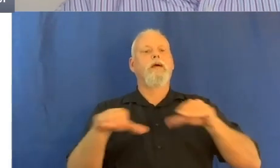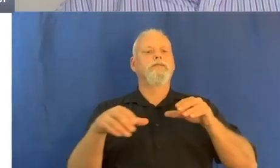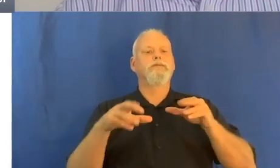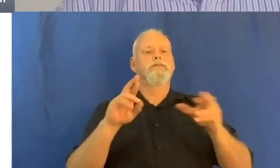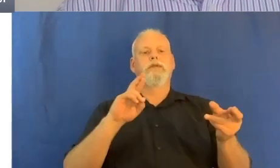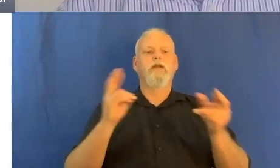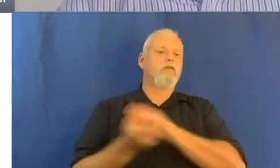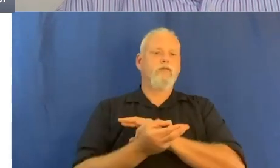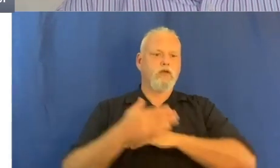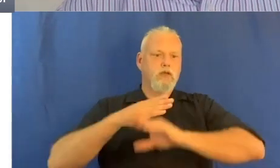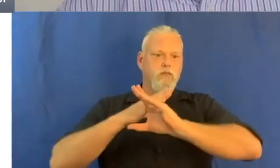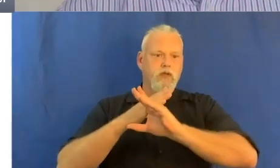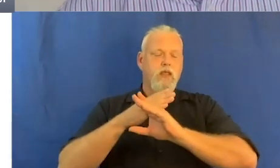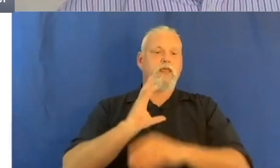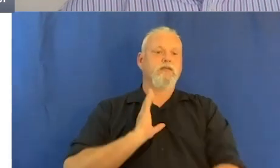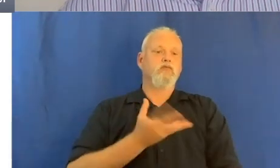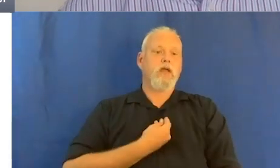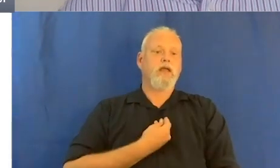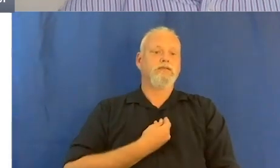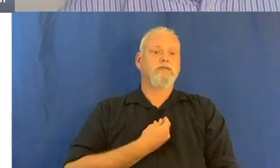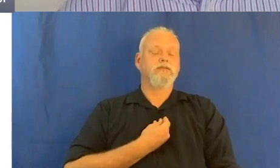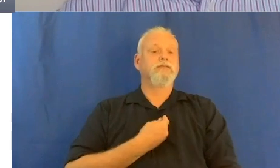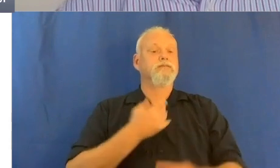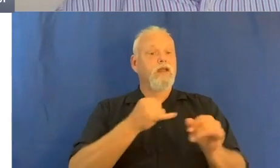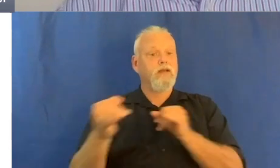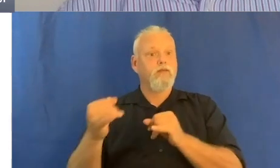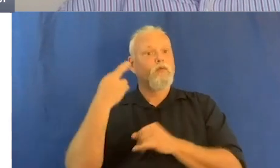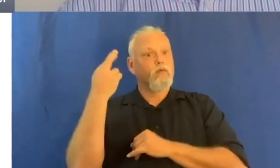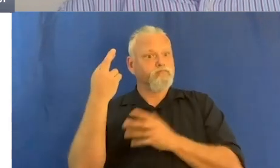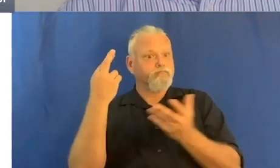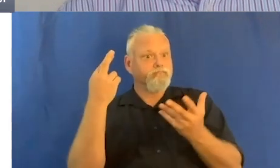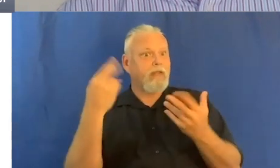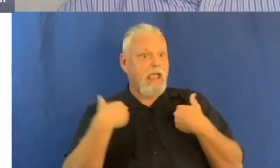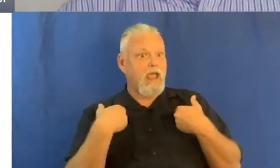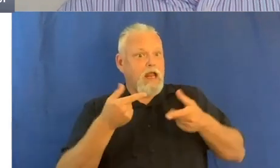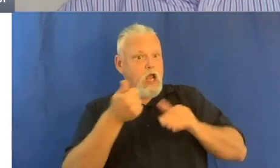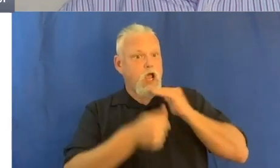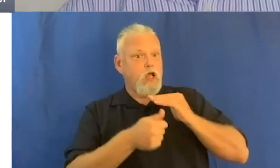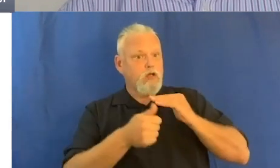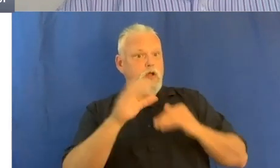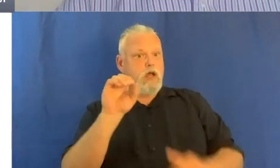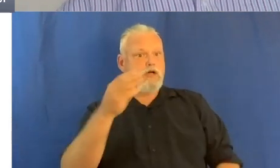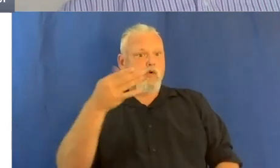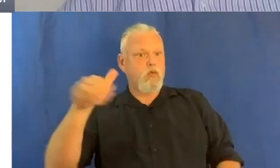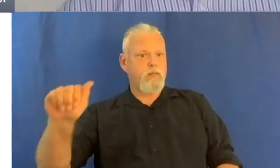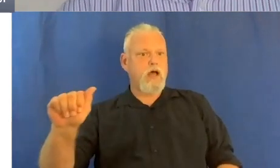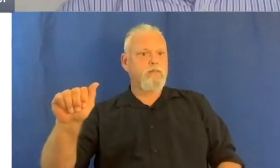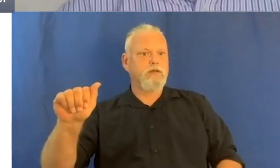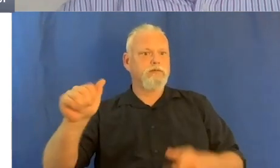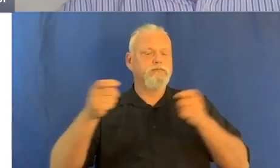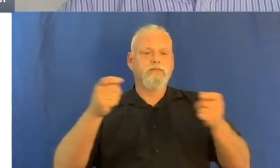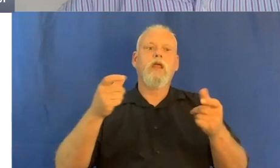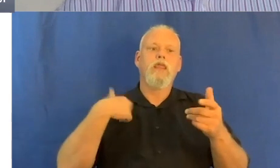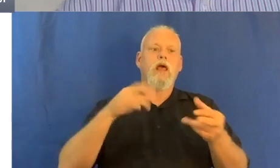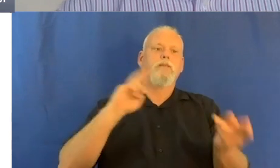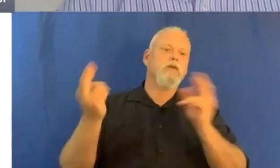protections that transgender people realize under the Obama administration that have been reversed. We need Congress to